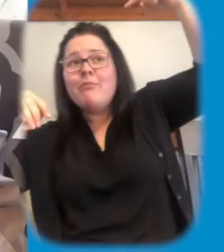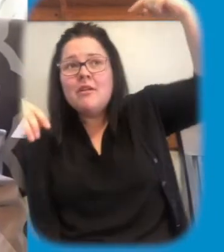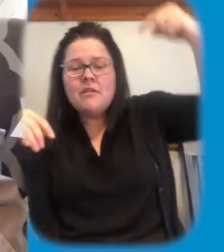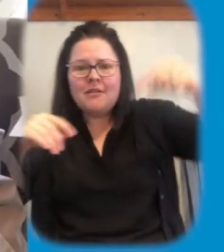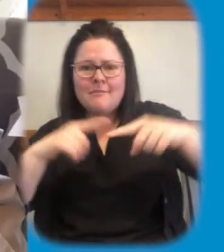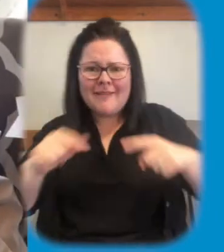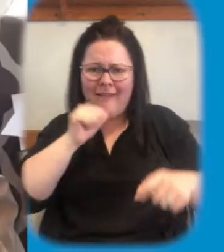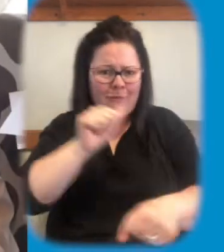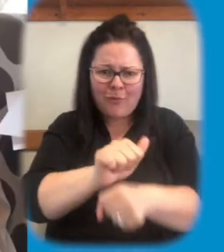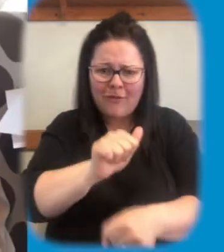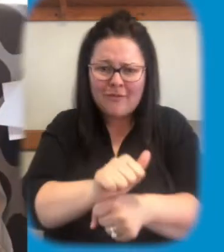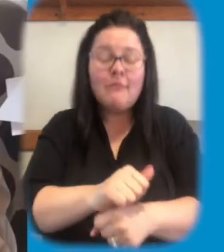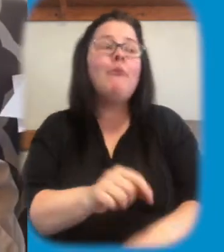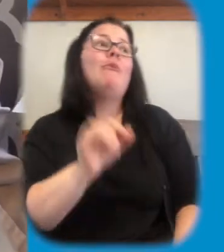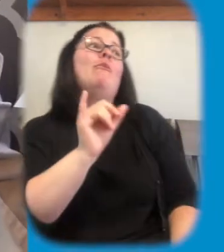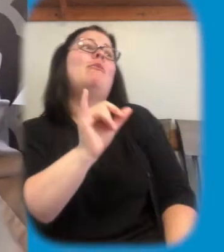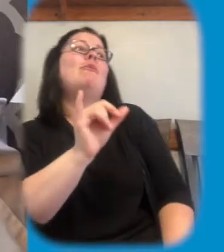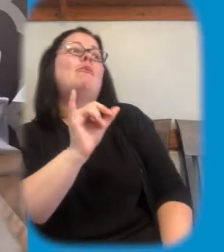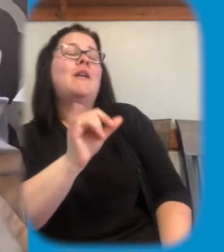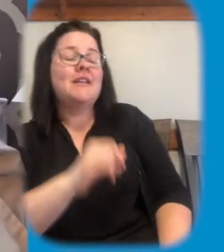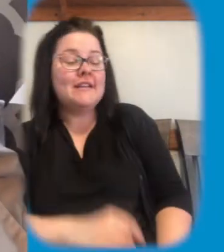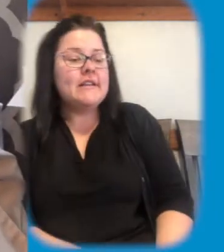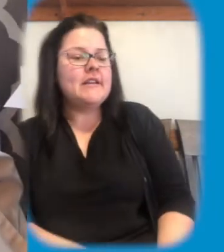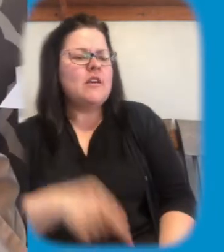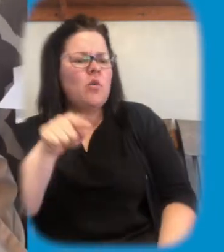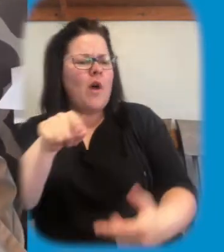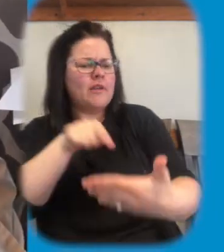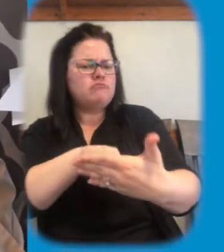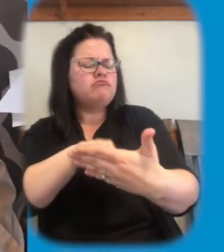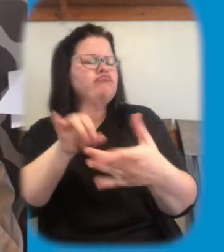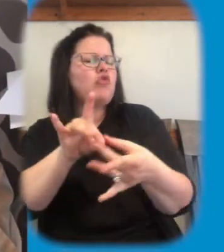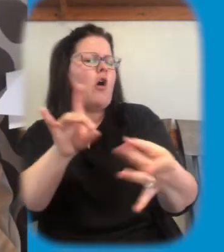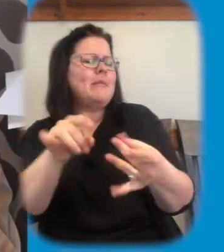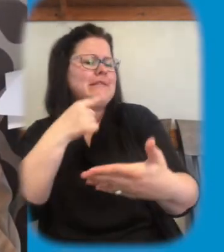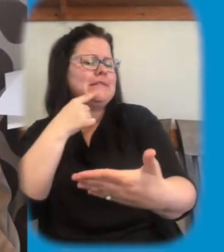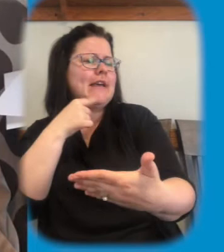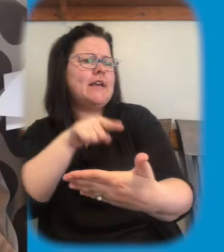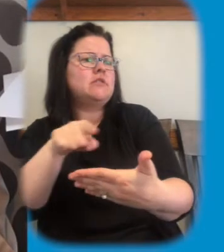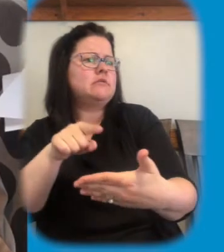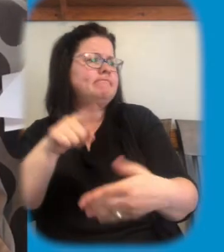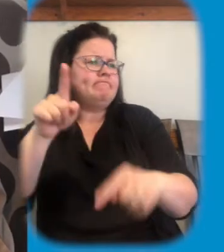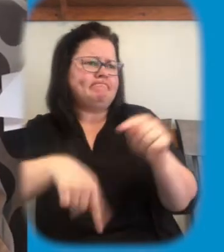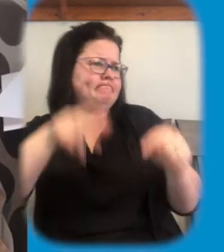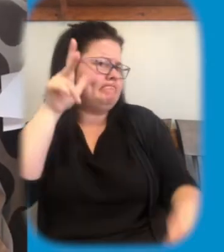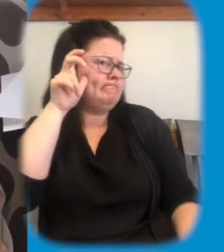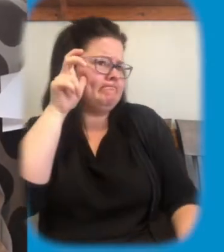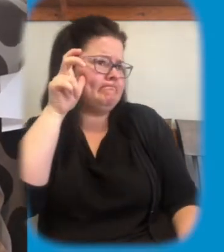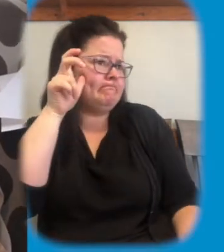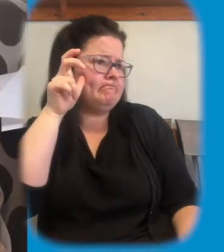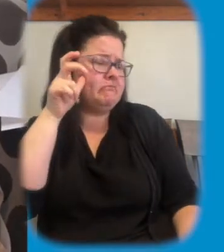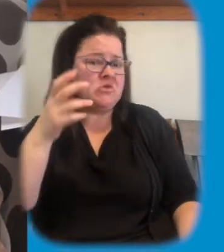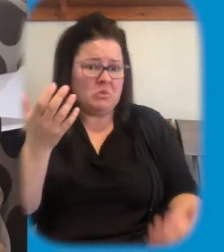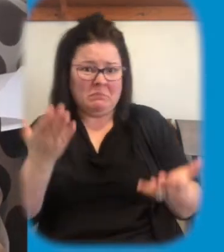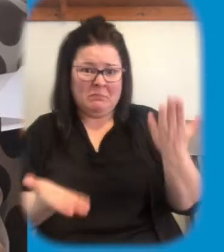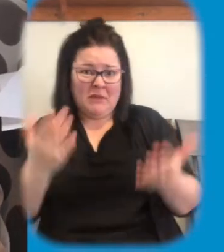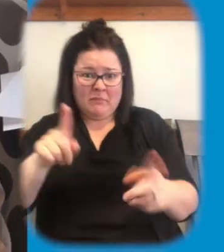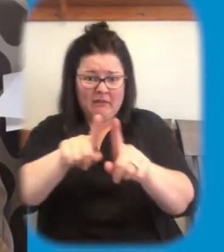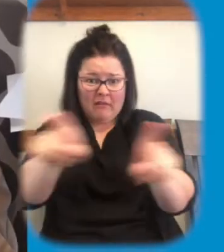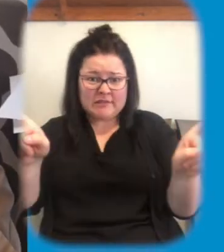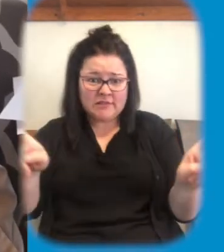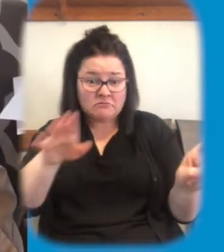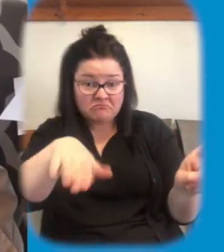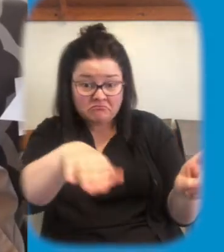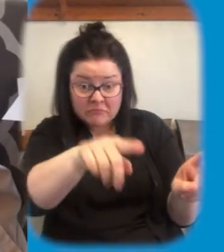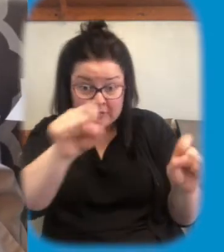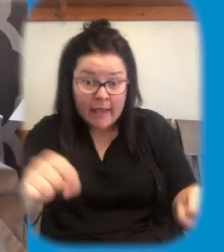Uh-oh. Okay, so I have a comment saying that there was no audio. Could you guys hear us? I need our